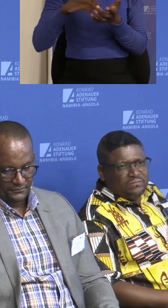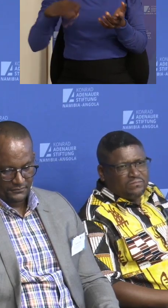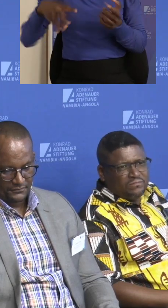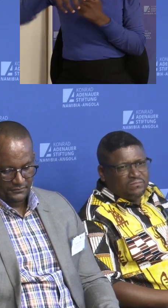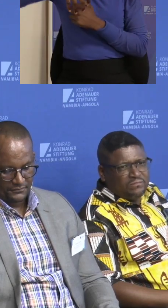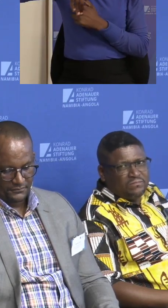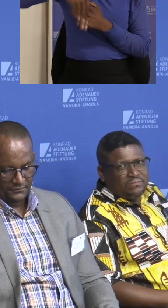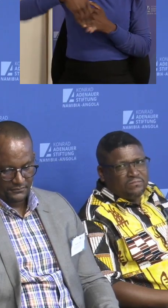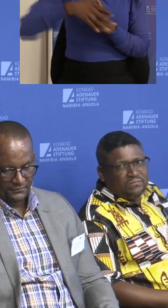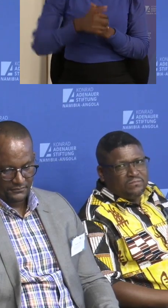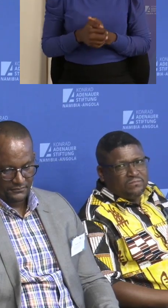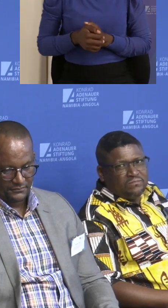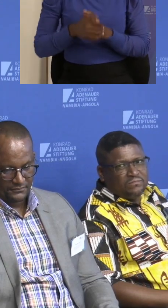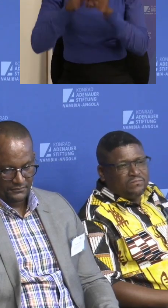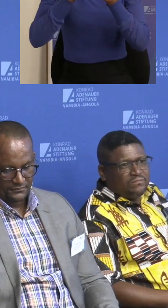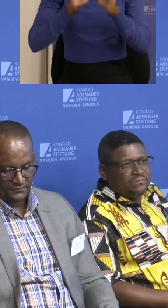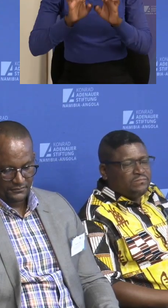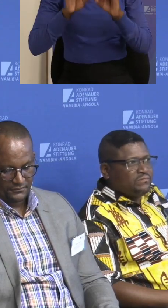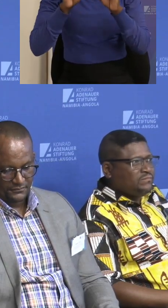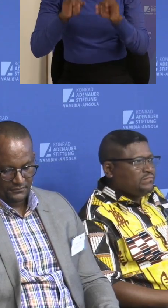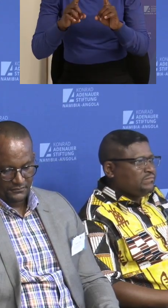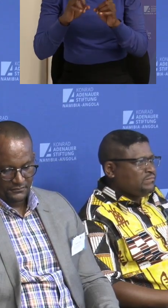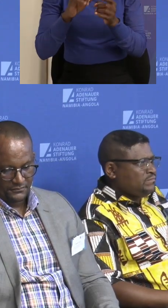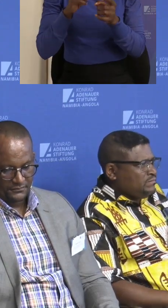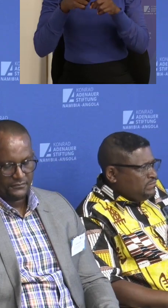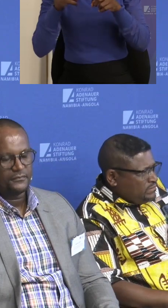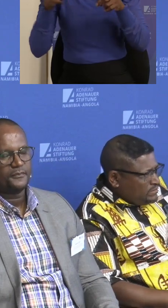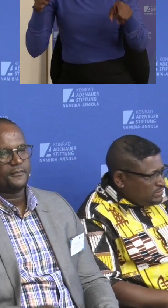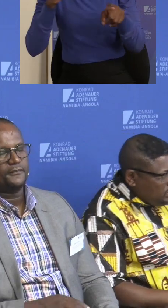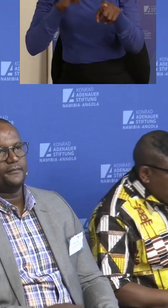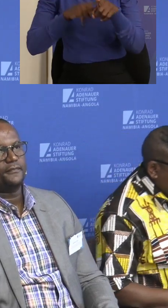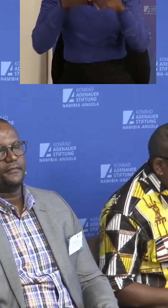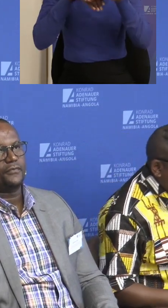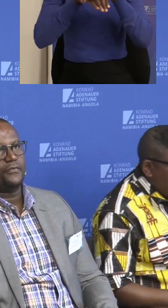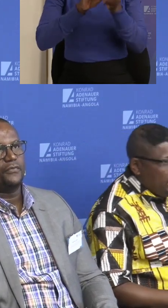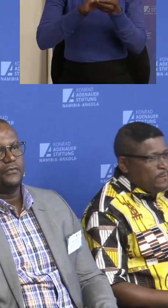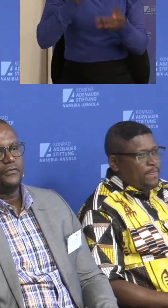Namibia. Education is a long-term